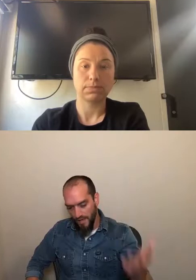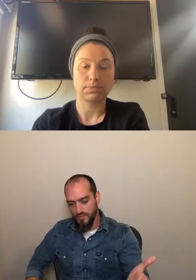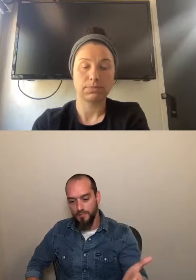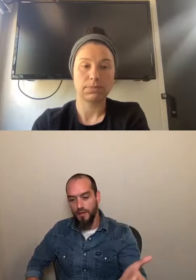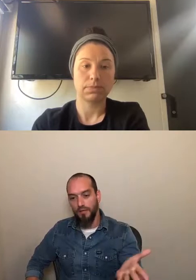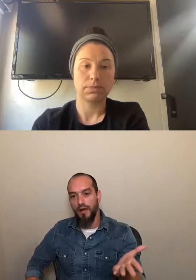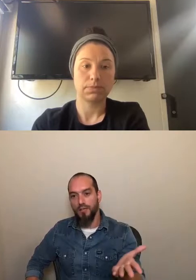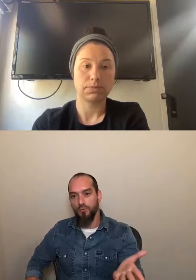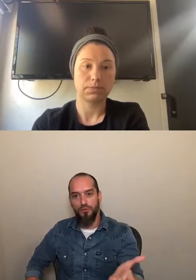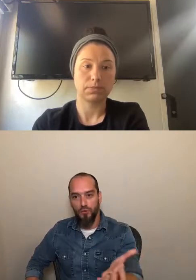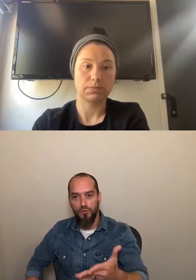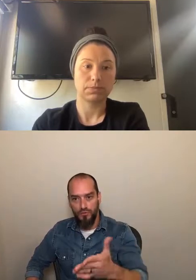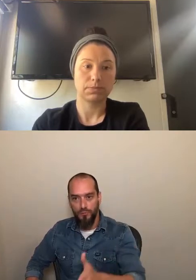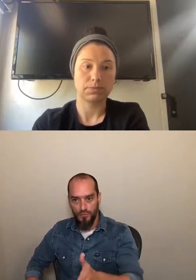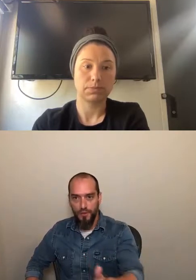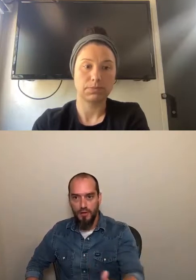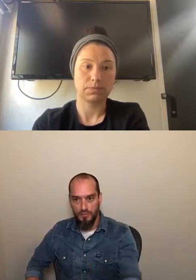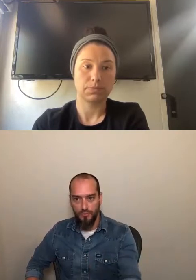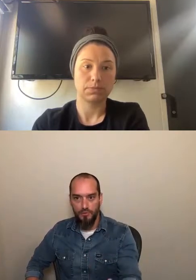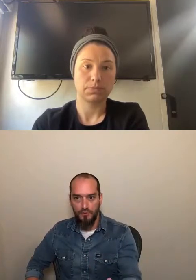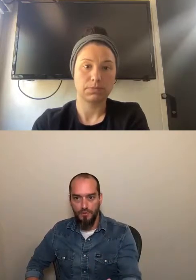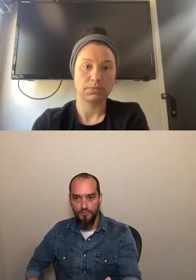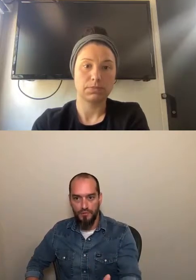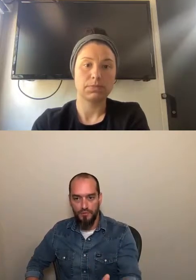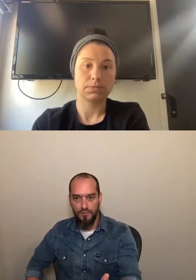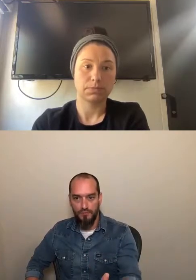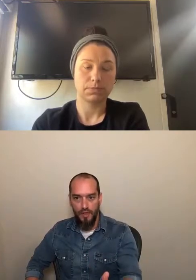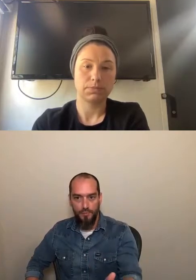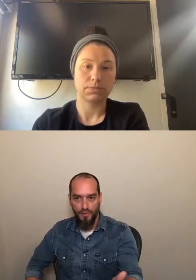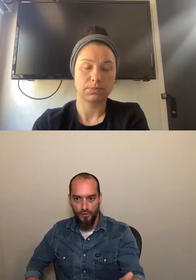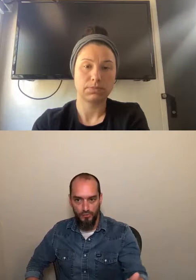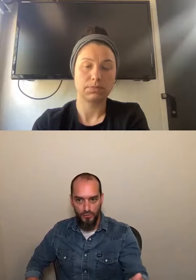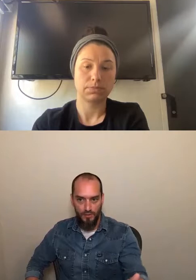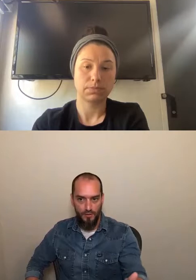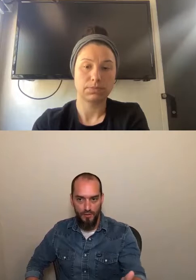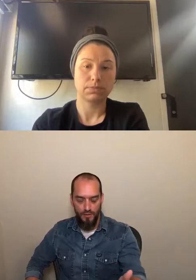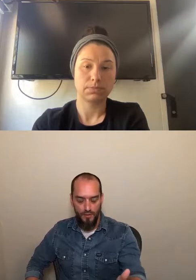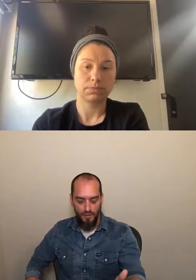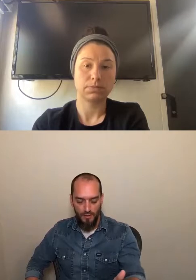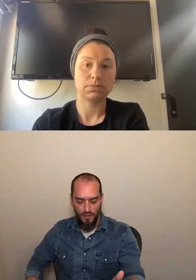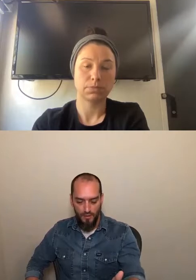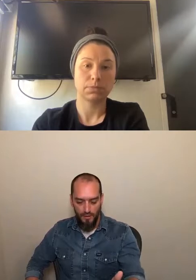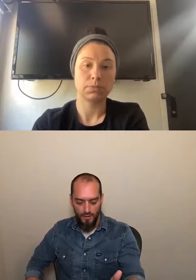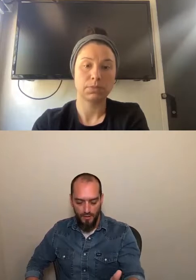a lot of times my clients want to hold someone responsible if it's not by their own doing.